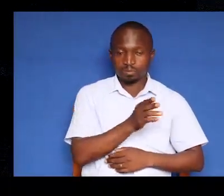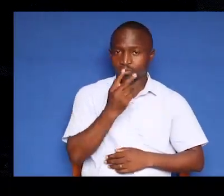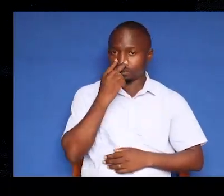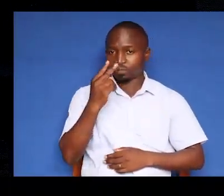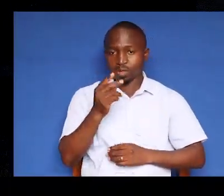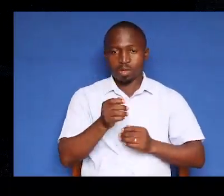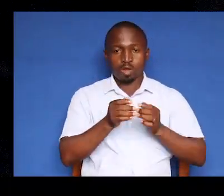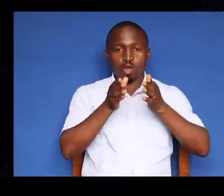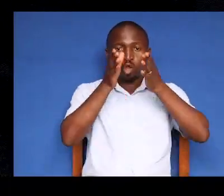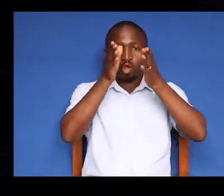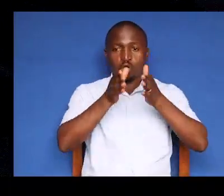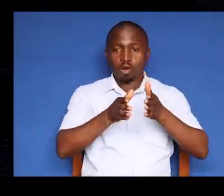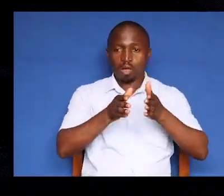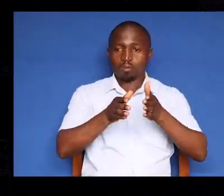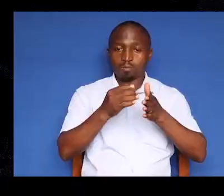column B.